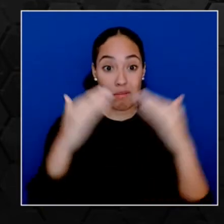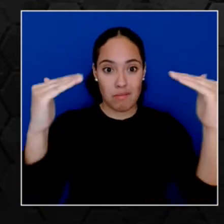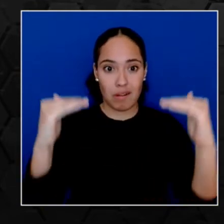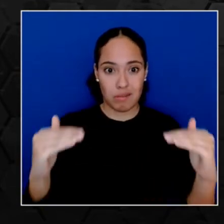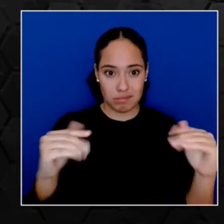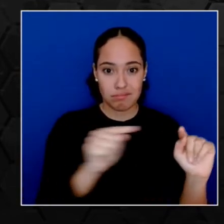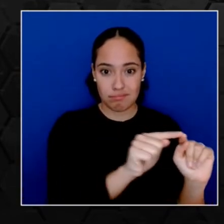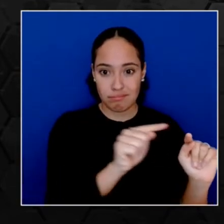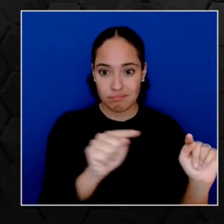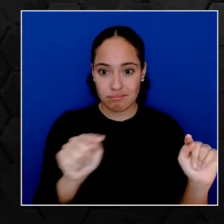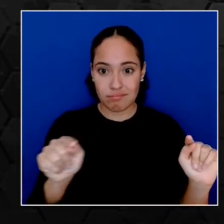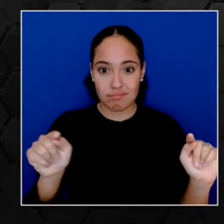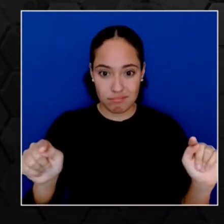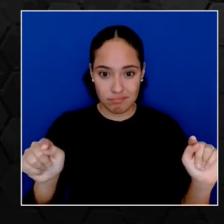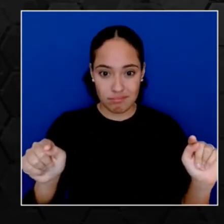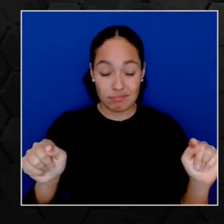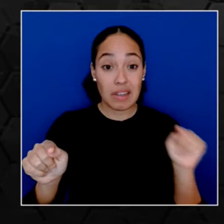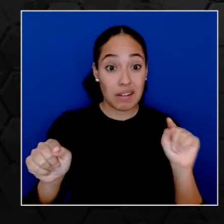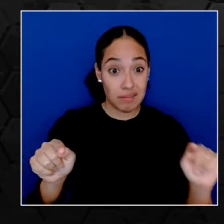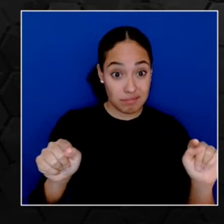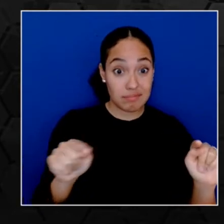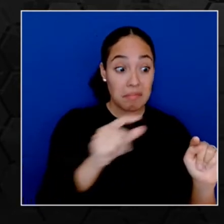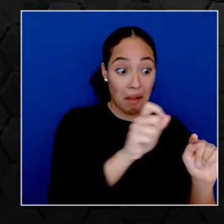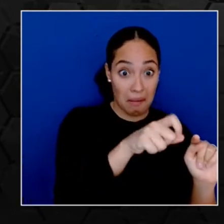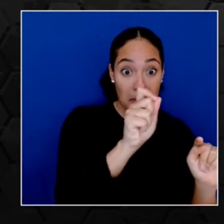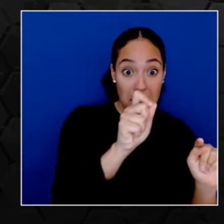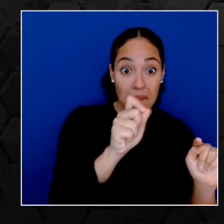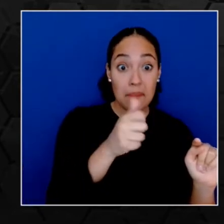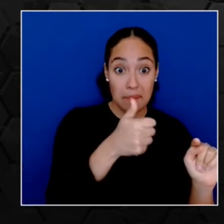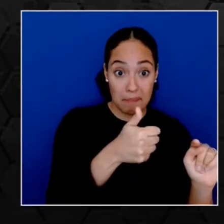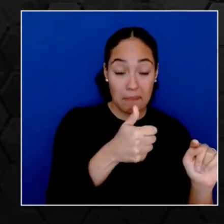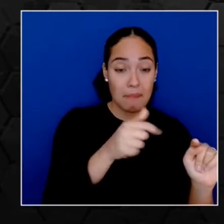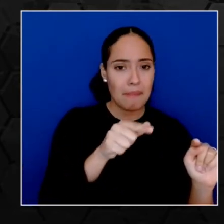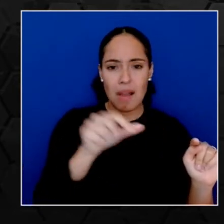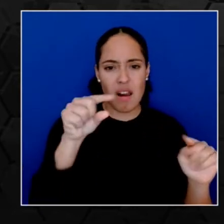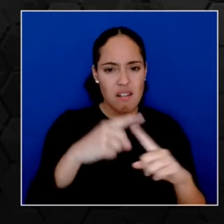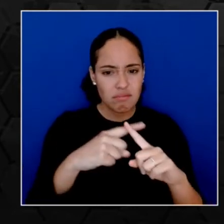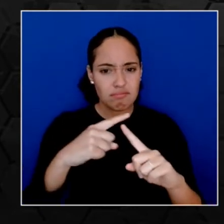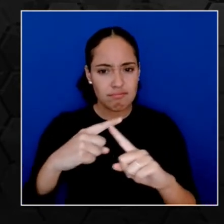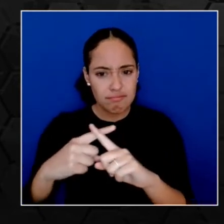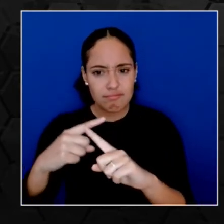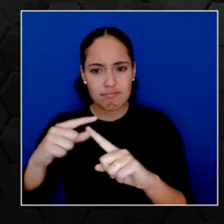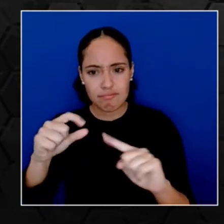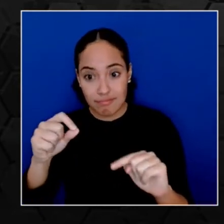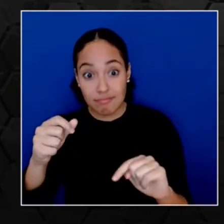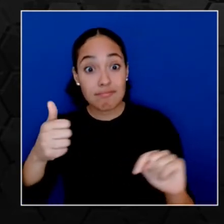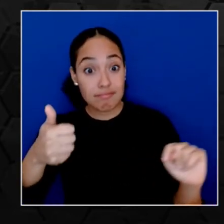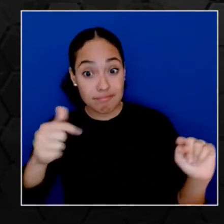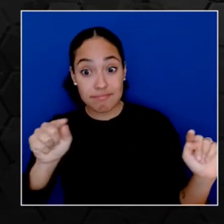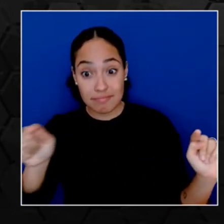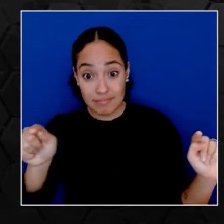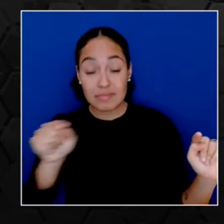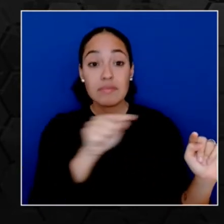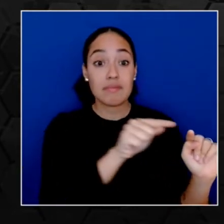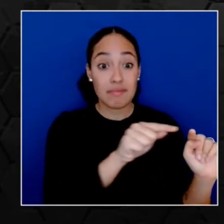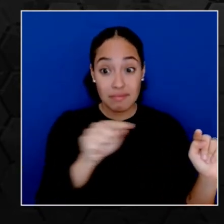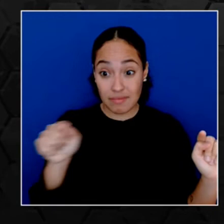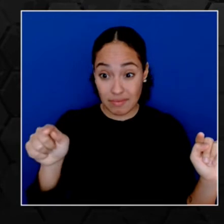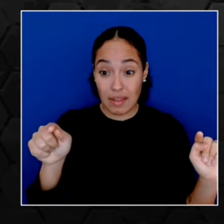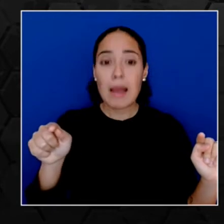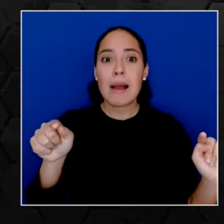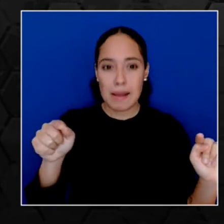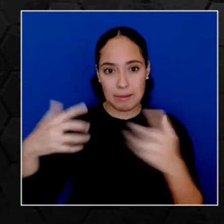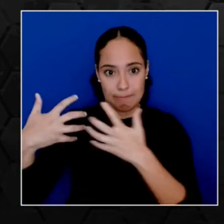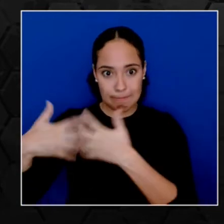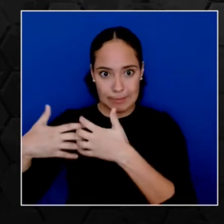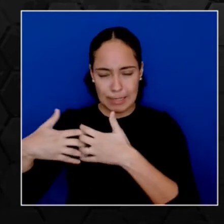will be getting recommendations which are filtered, like more personalized, and also like there is a greater probability or the greater